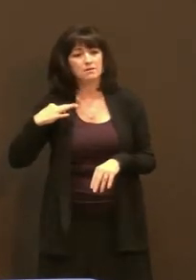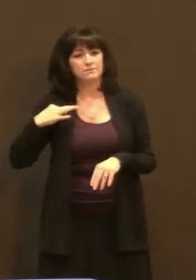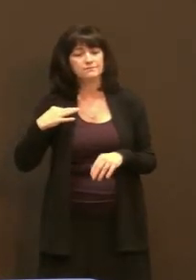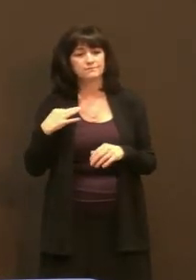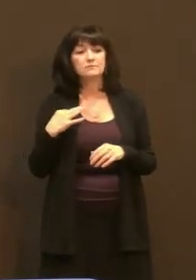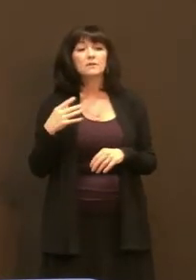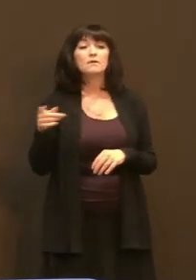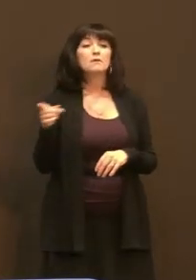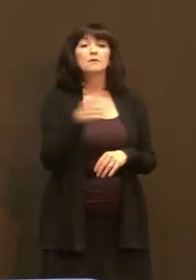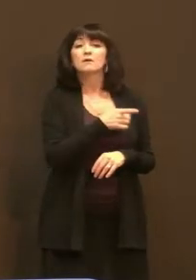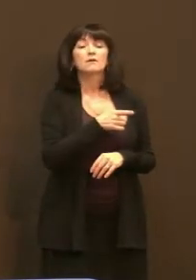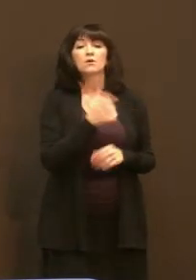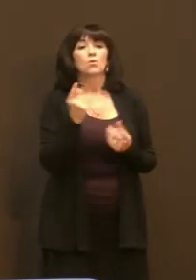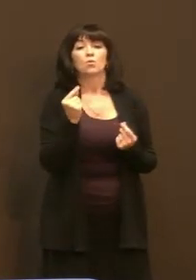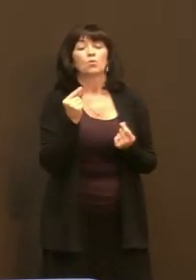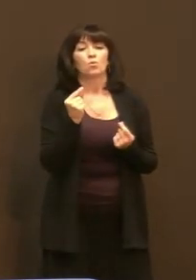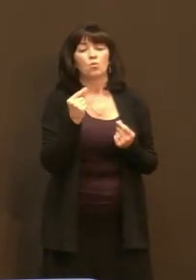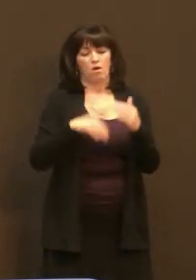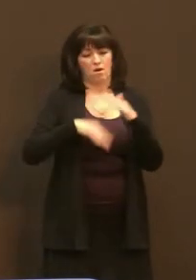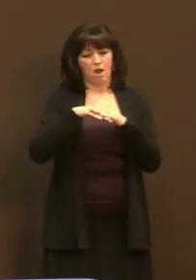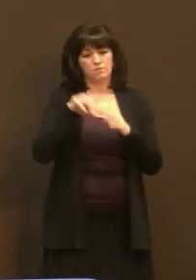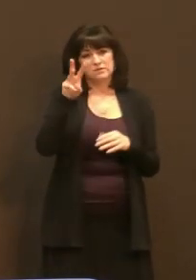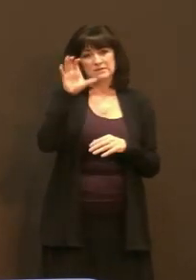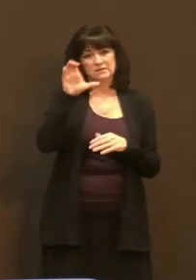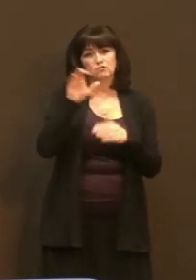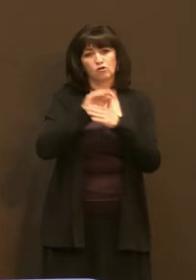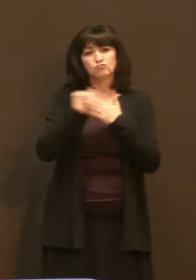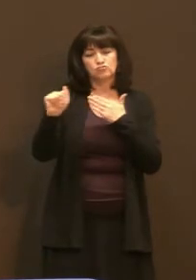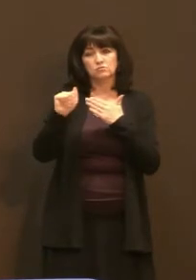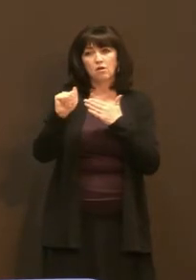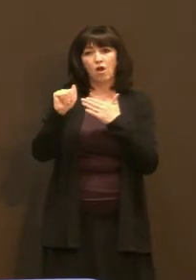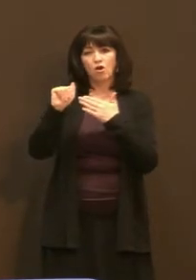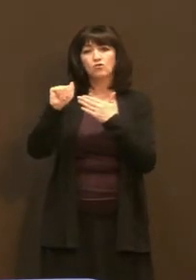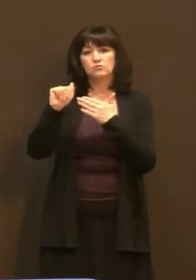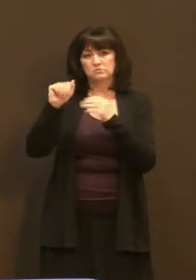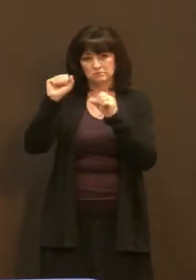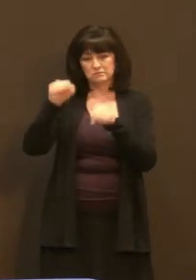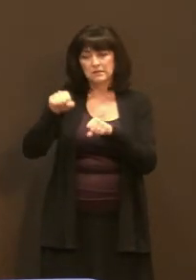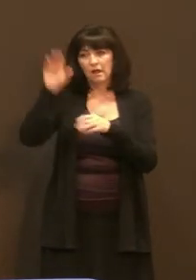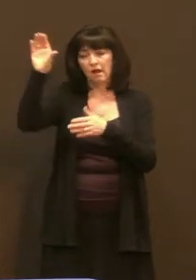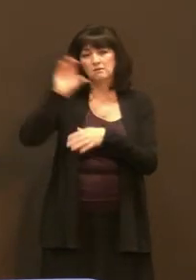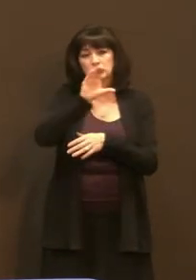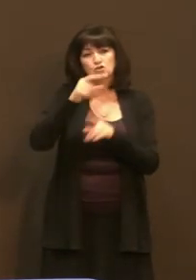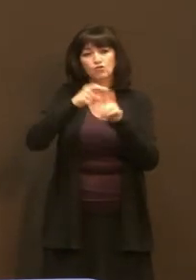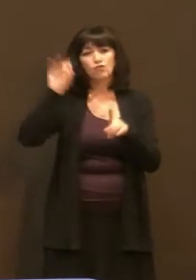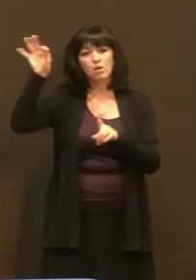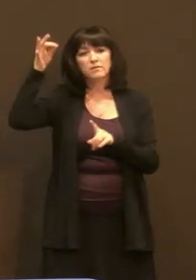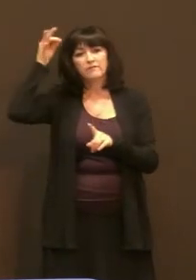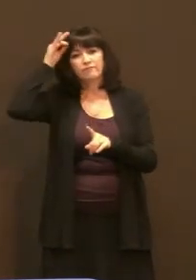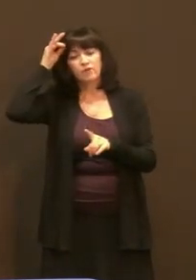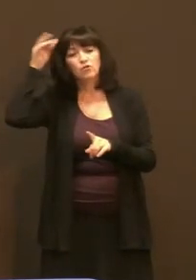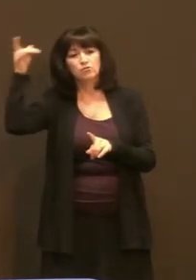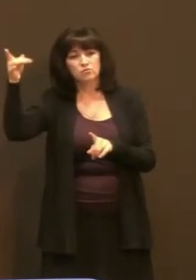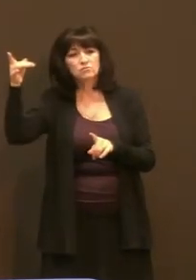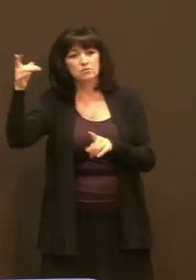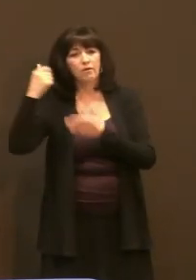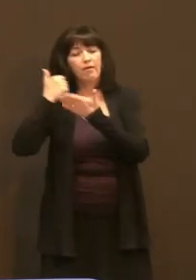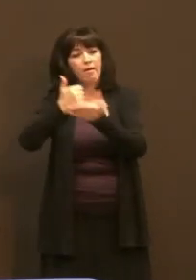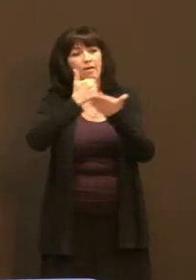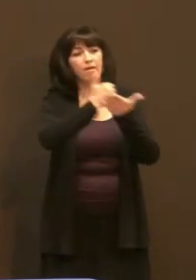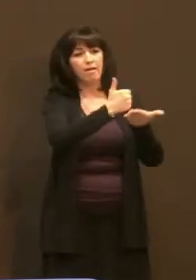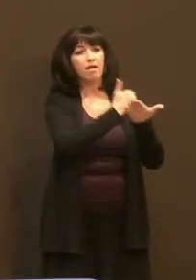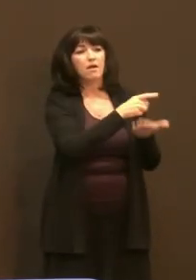$600 benefit for coming from the federal government, which will really help